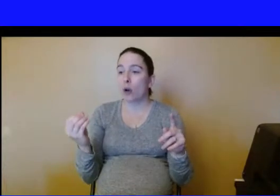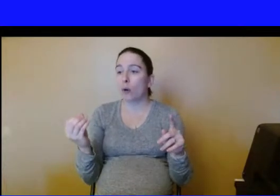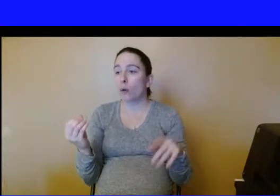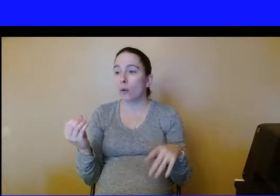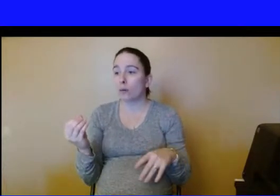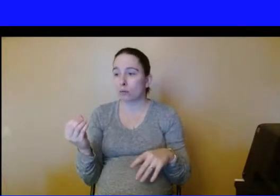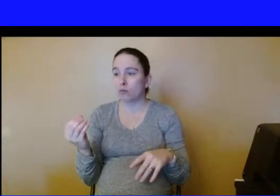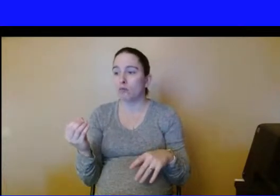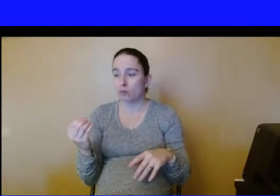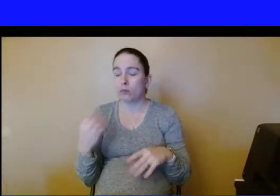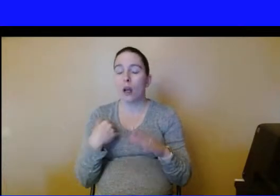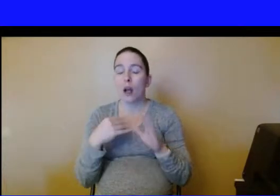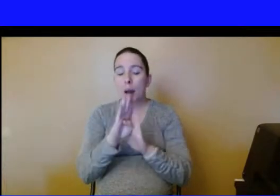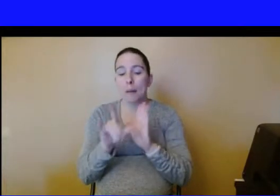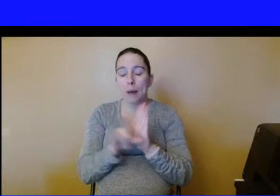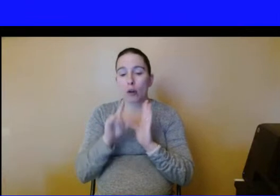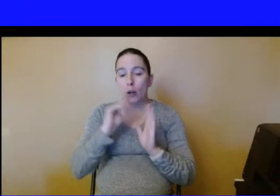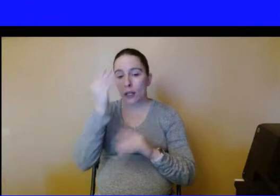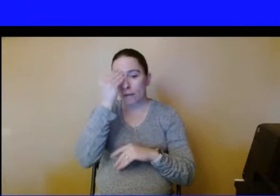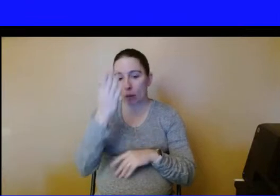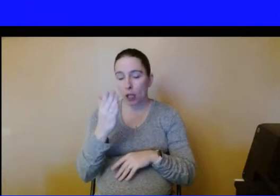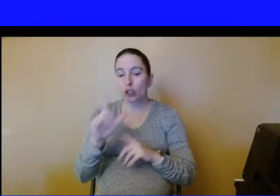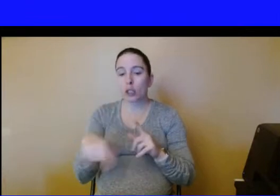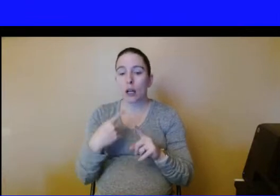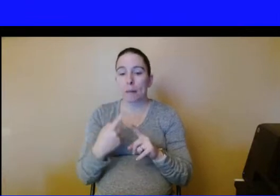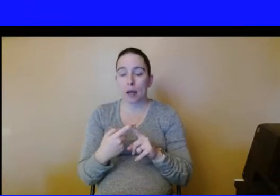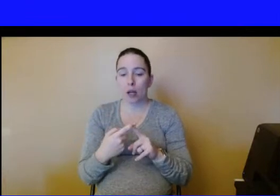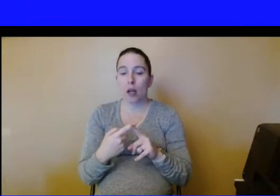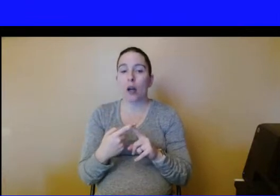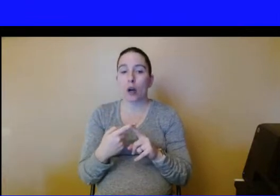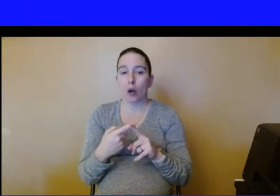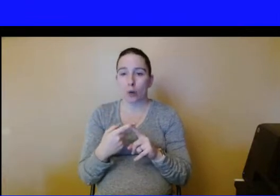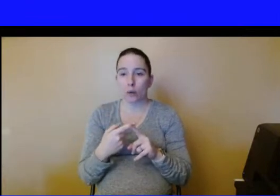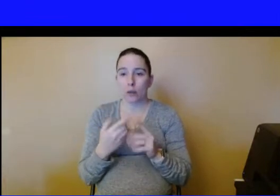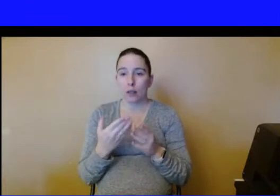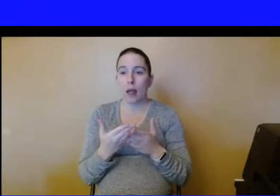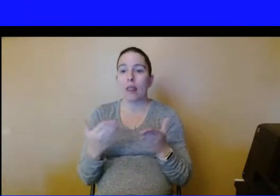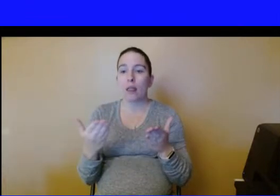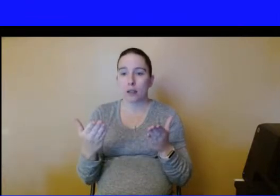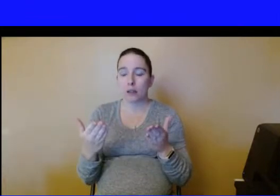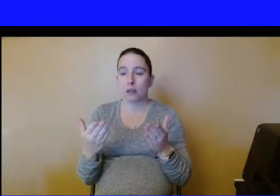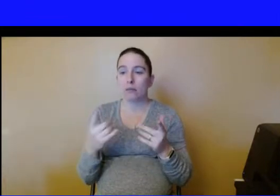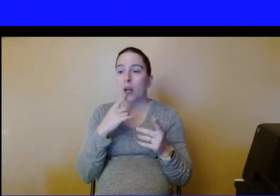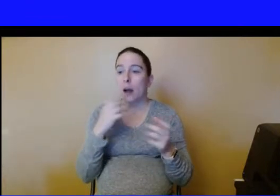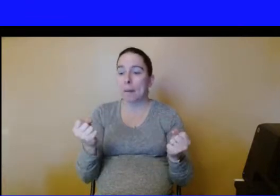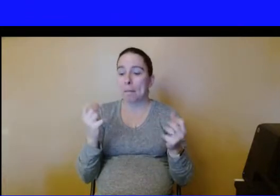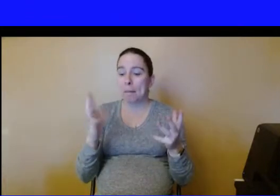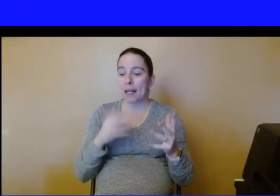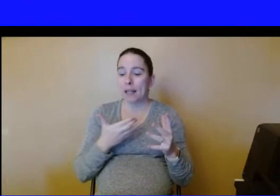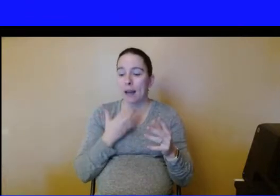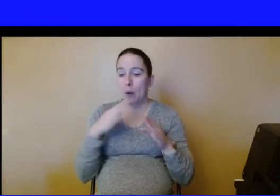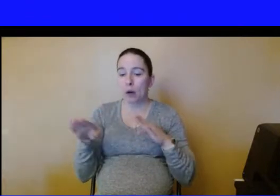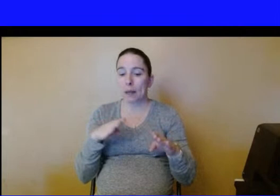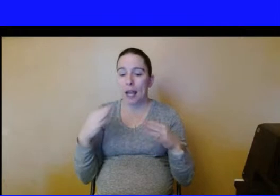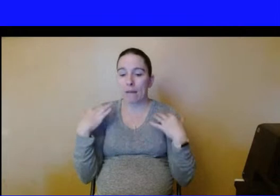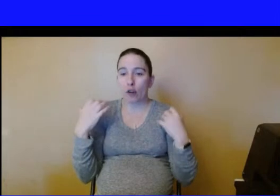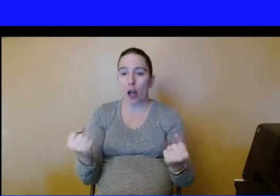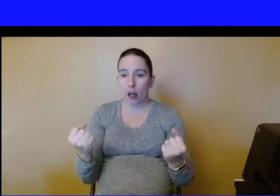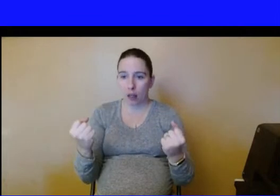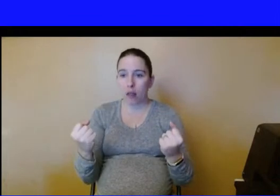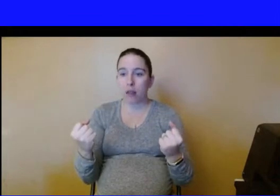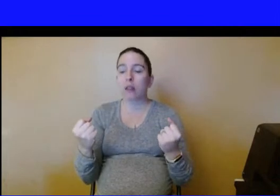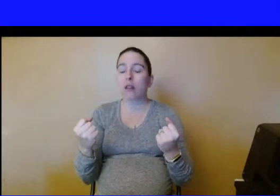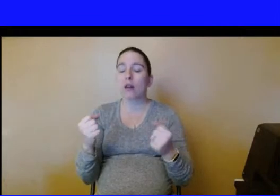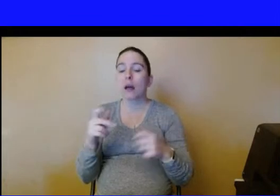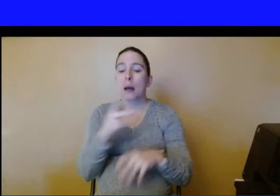for adults with serious mental illness requires skilled and intensive care transition services. The New York State